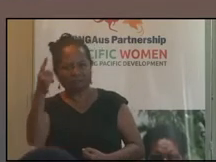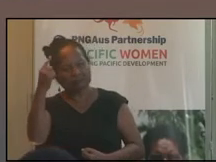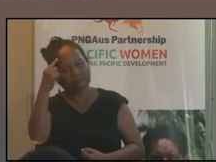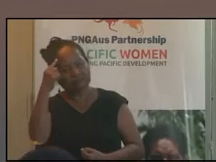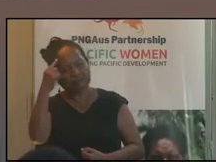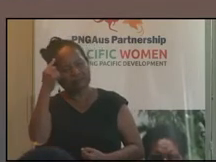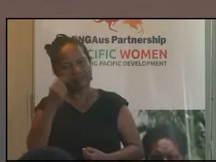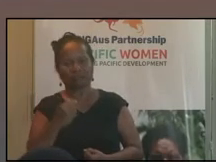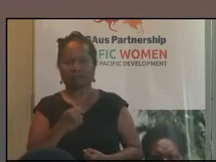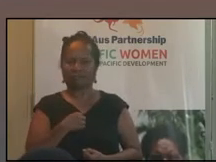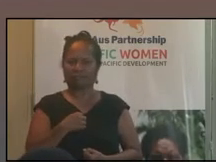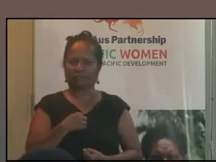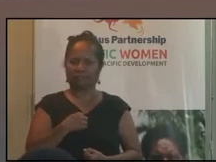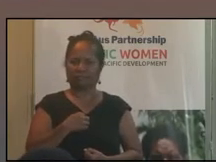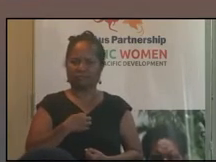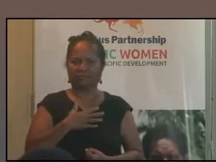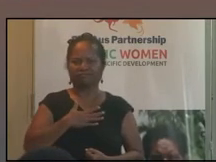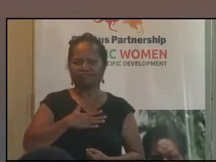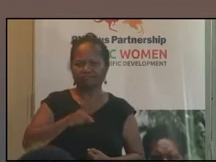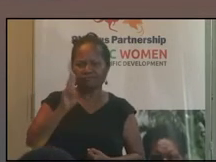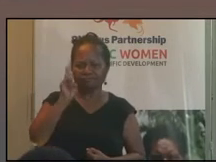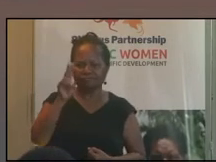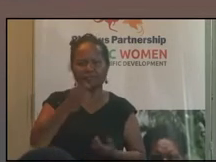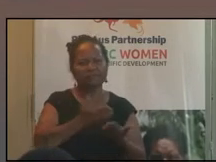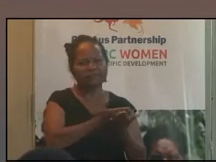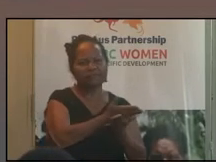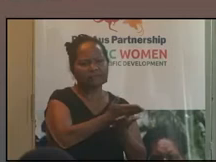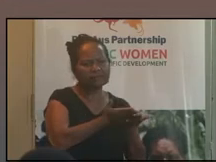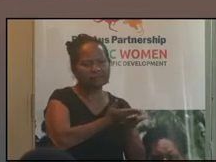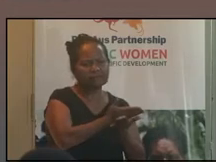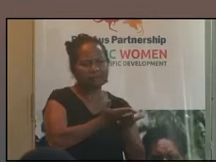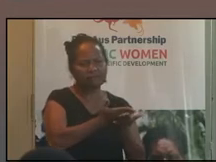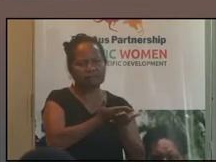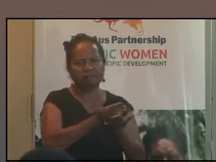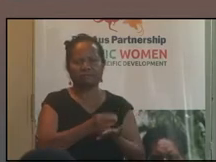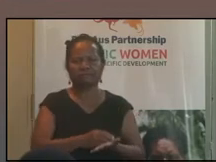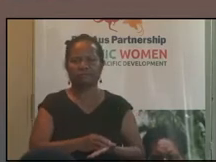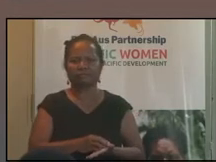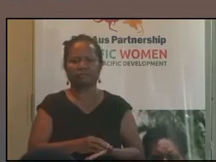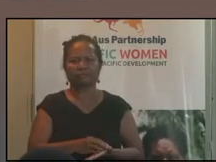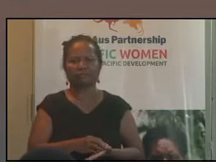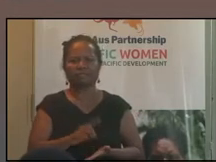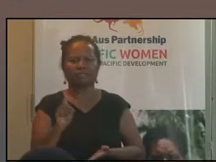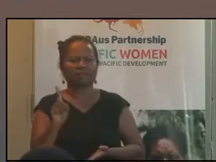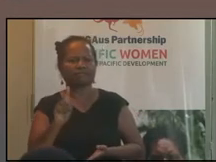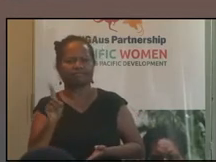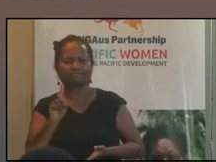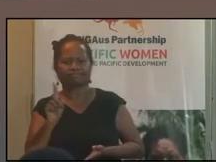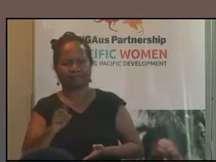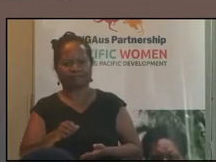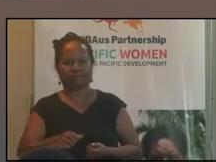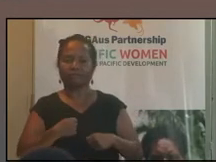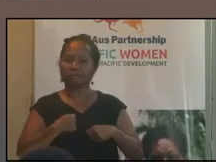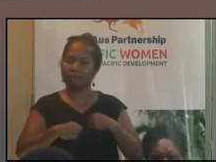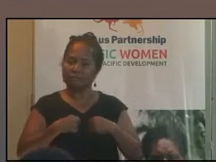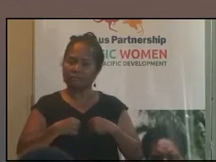but I'm curious about the research and the academic perspectives on the obstacles